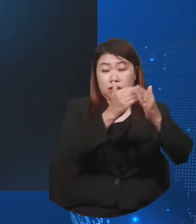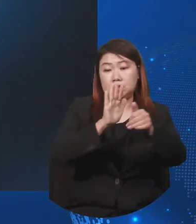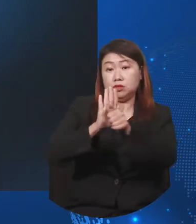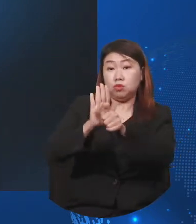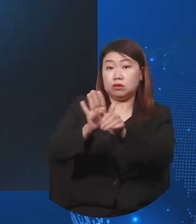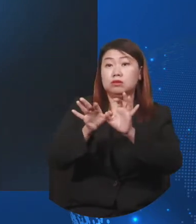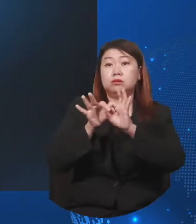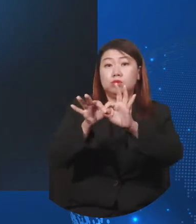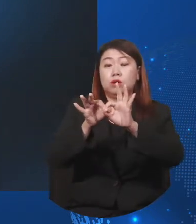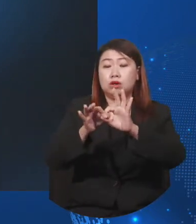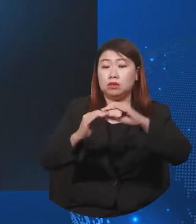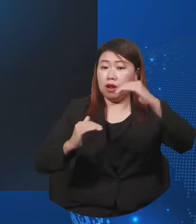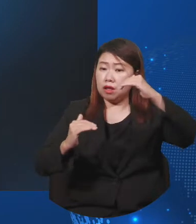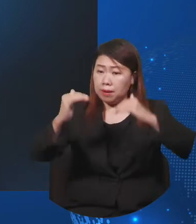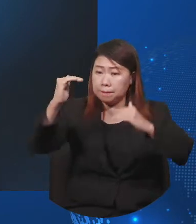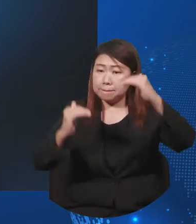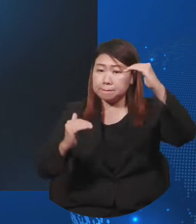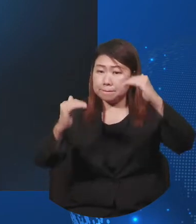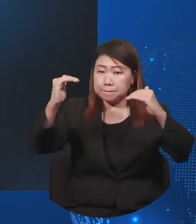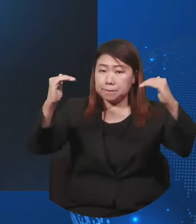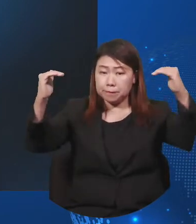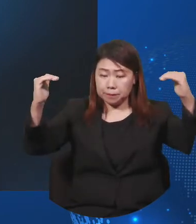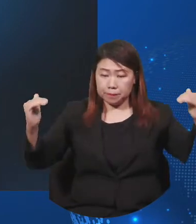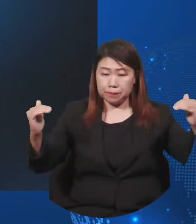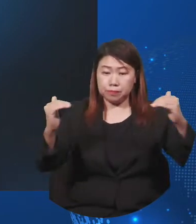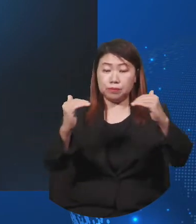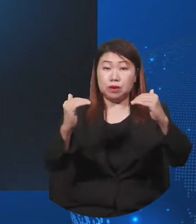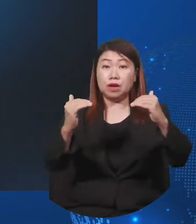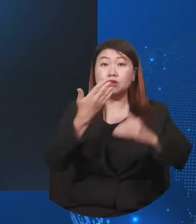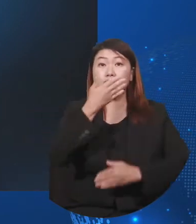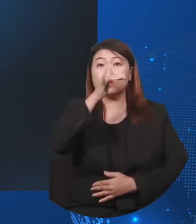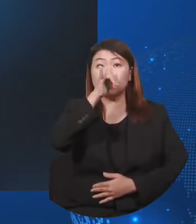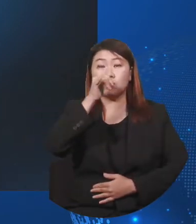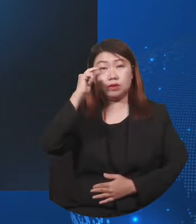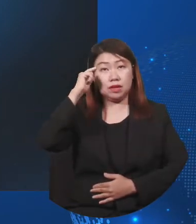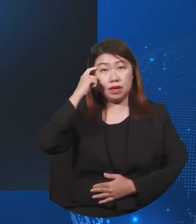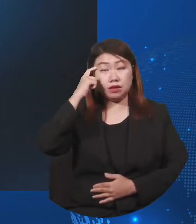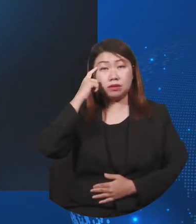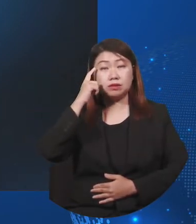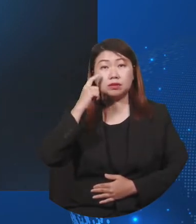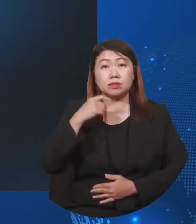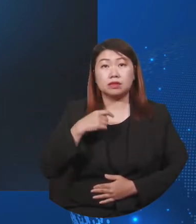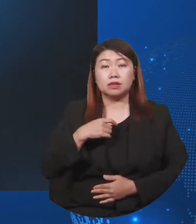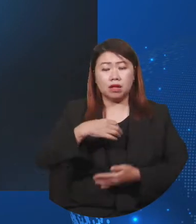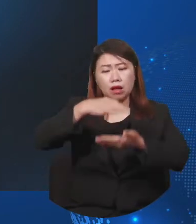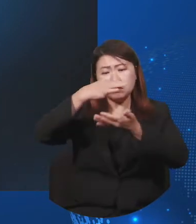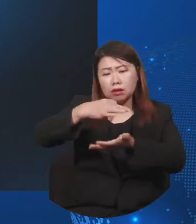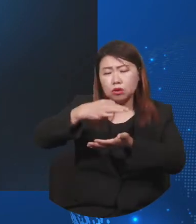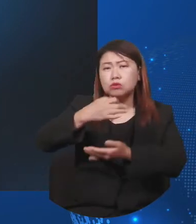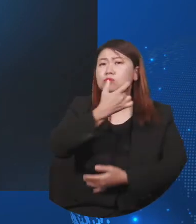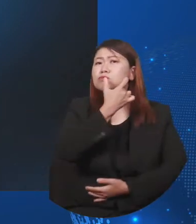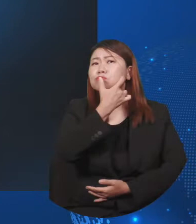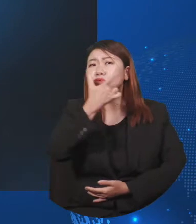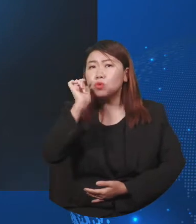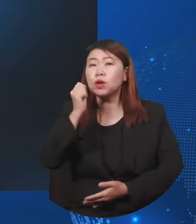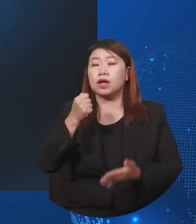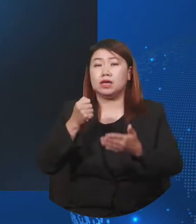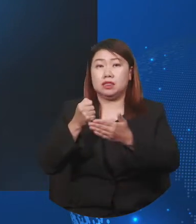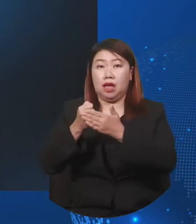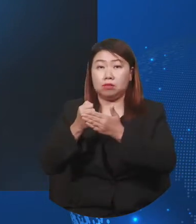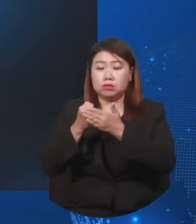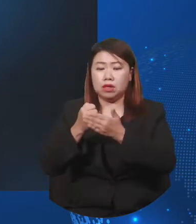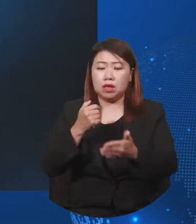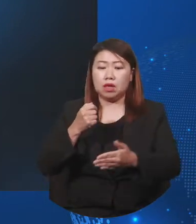budget constraints and there's anticipation this is dropping. In real terms, we see ODA rose to an all-time high